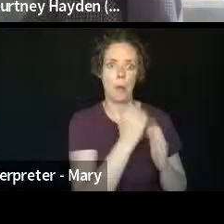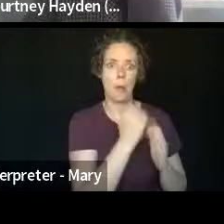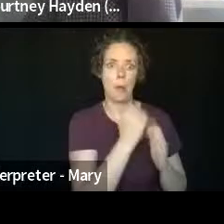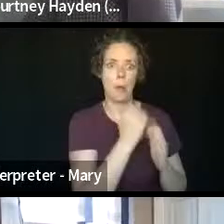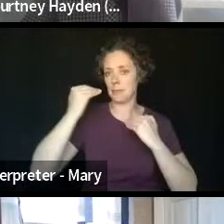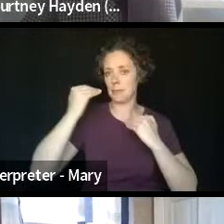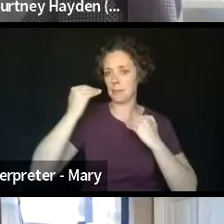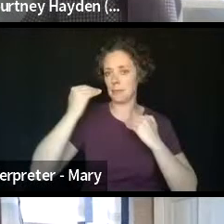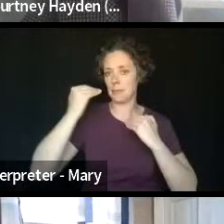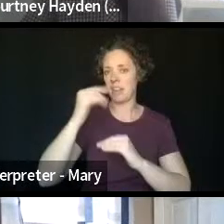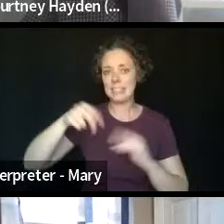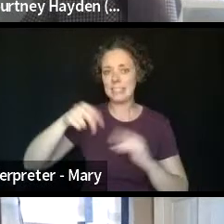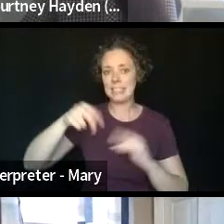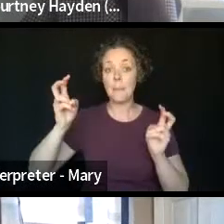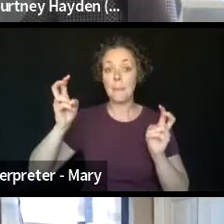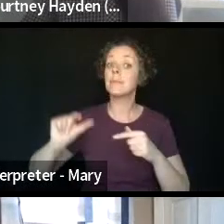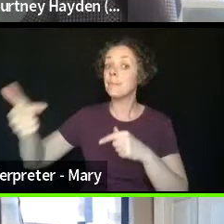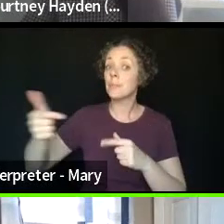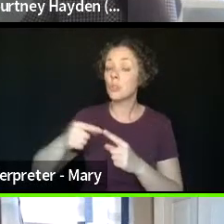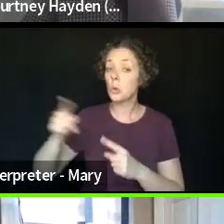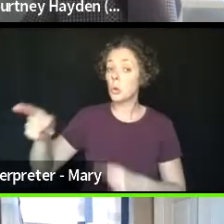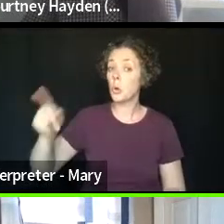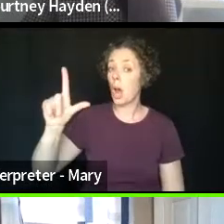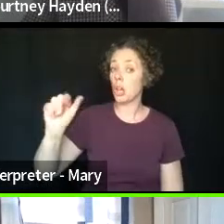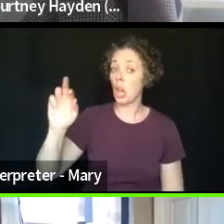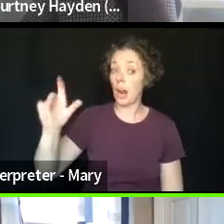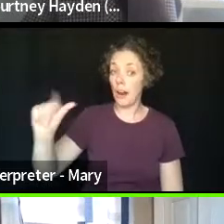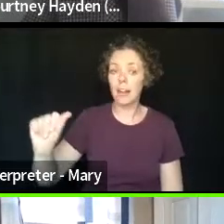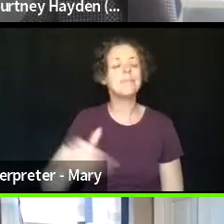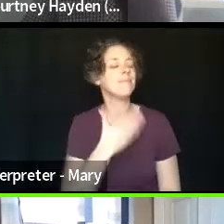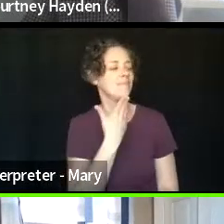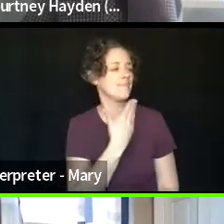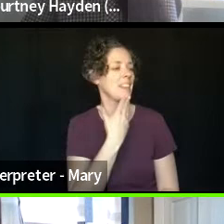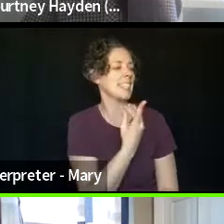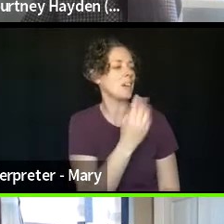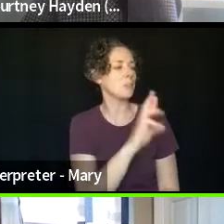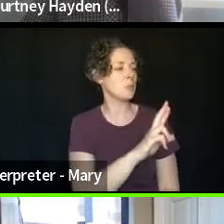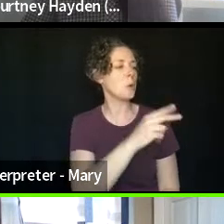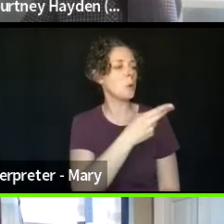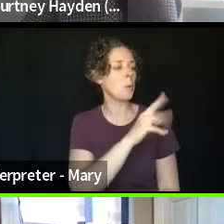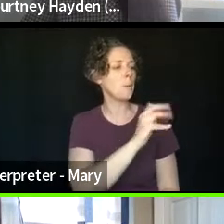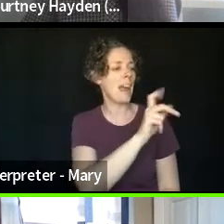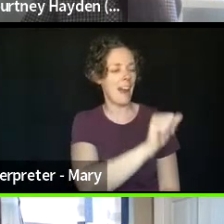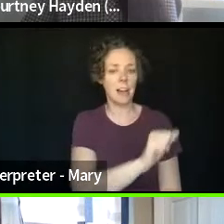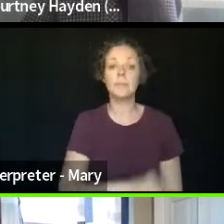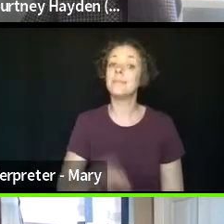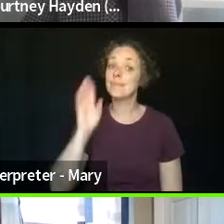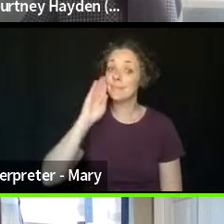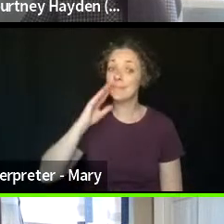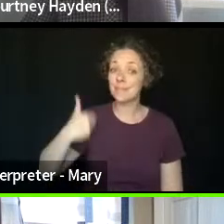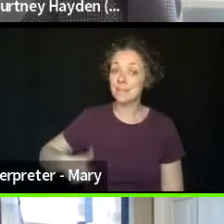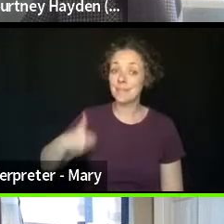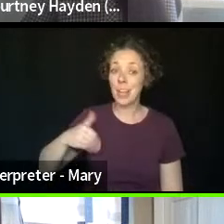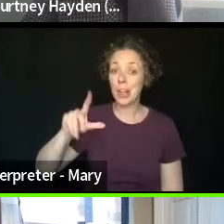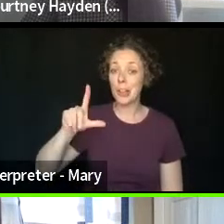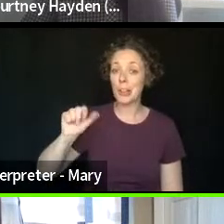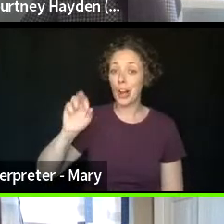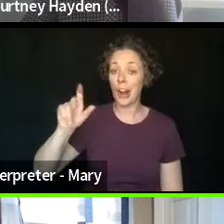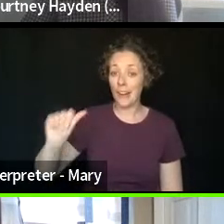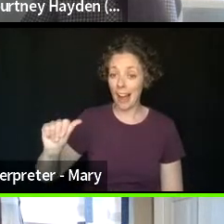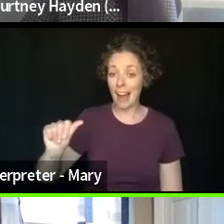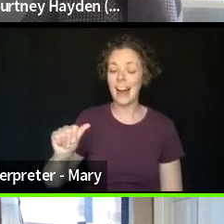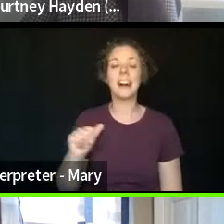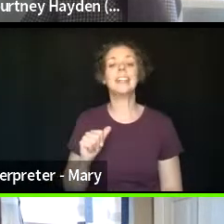to you, Laura. Thank you, Dr. Jimena. Hi, everyone. I'm Laura Canelos, Director of Community Outreach for United